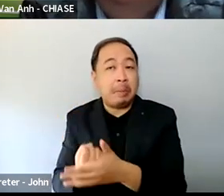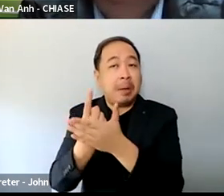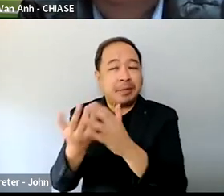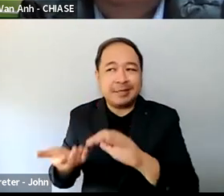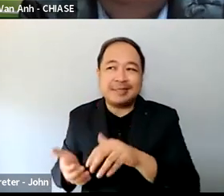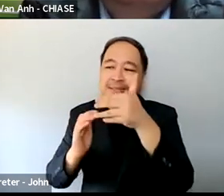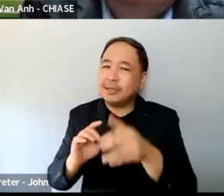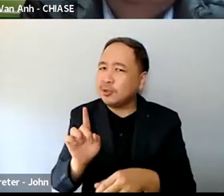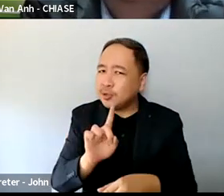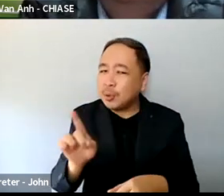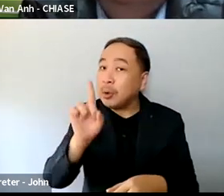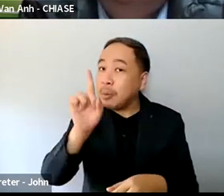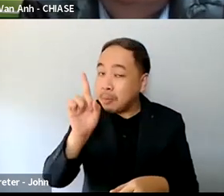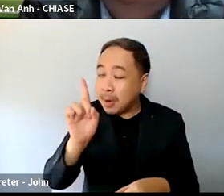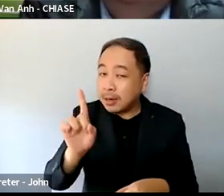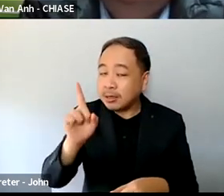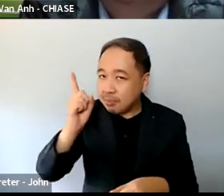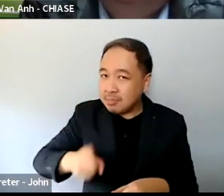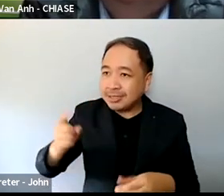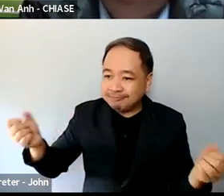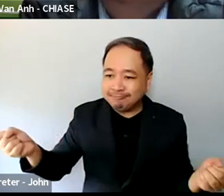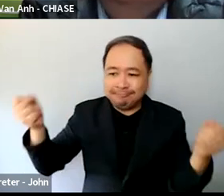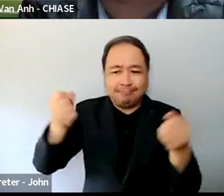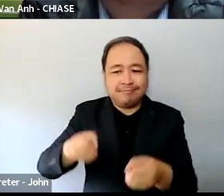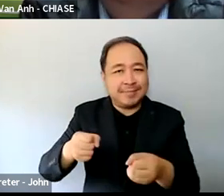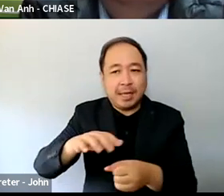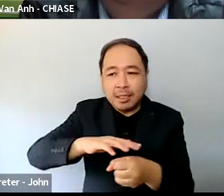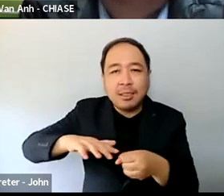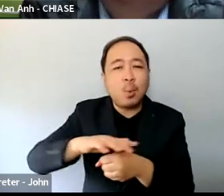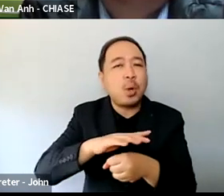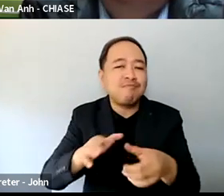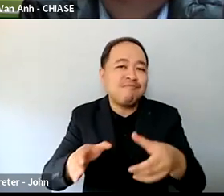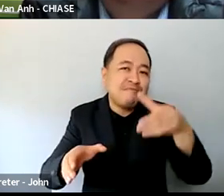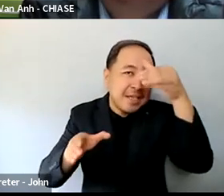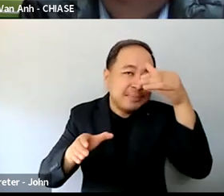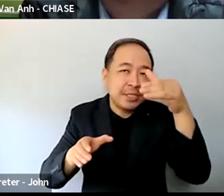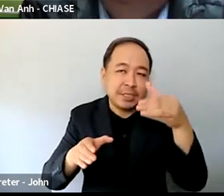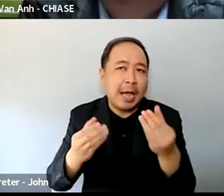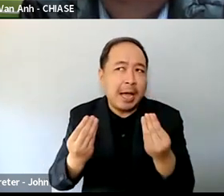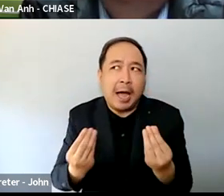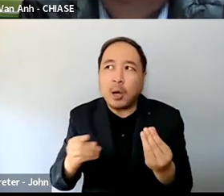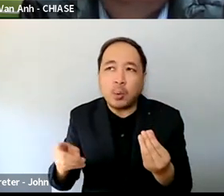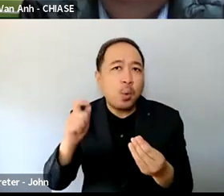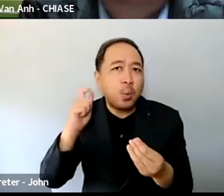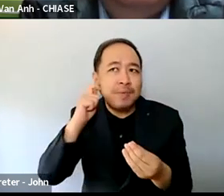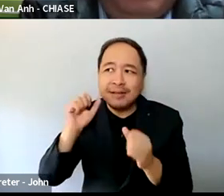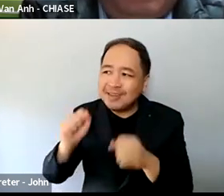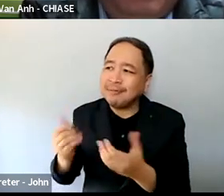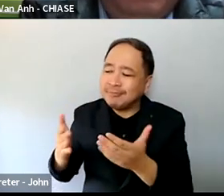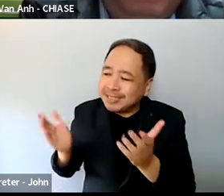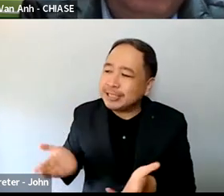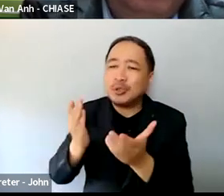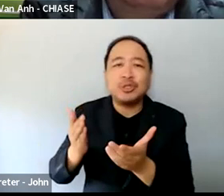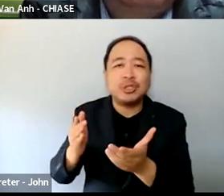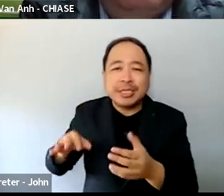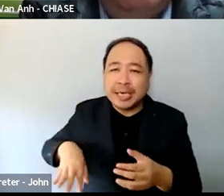of the local expertise, all the traditional knowledge and innovation that women bring to the table. And we hope that, you